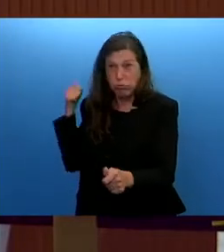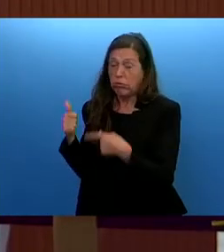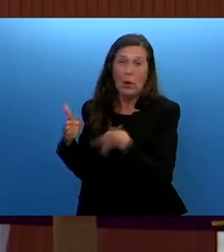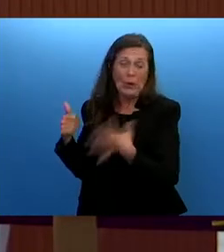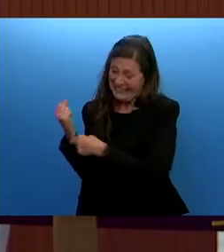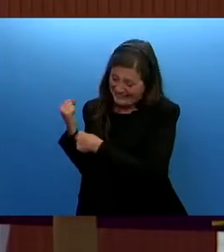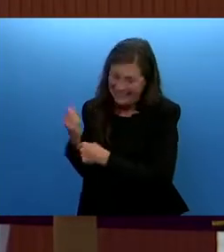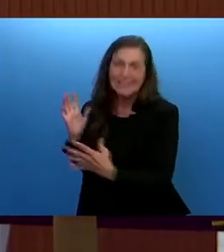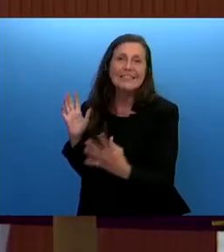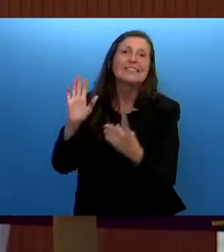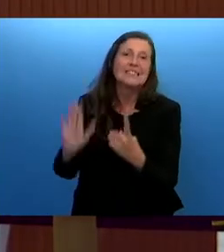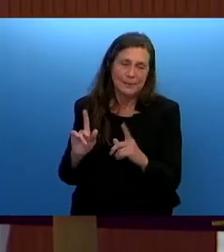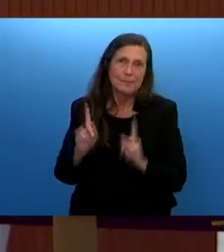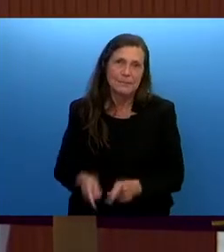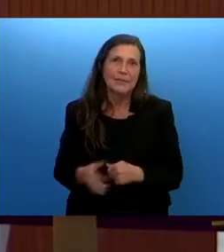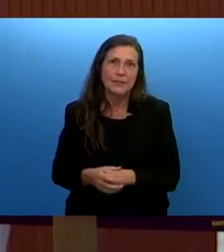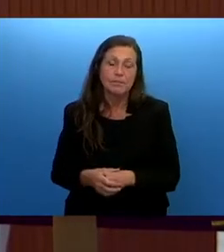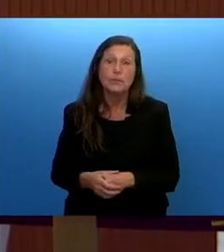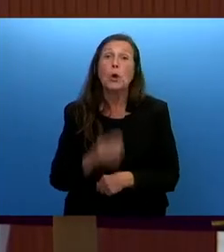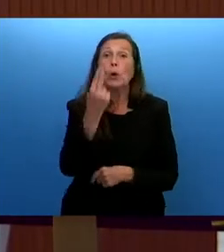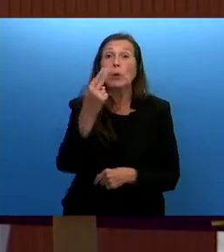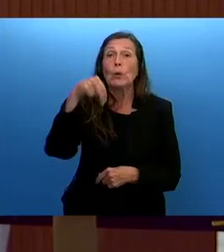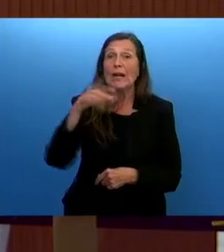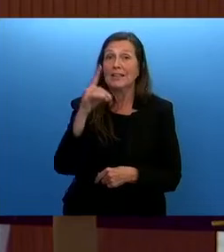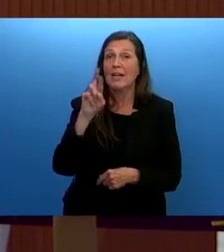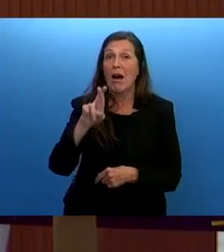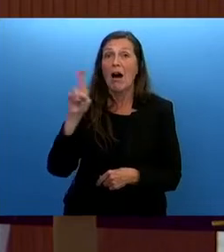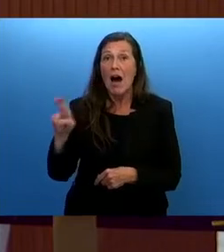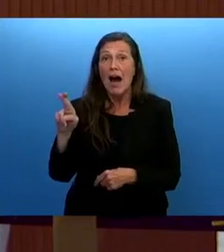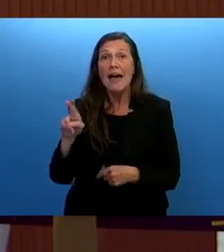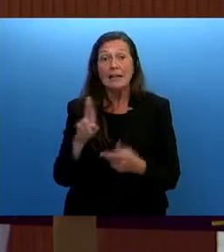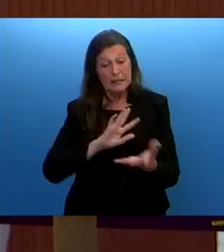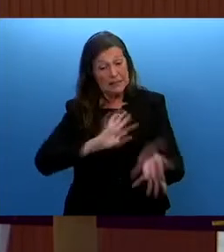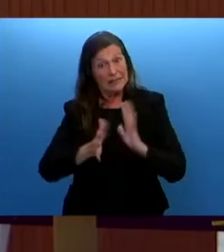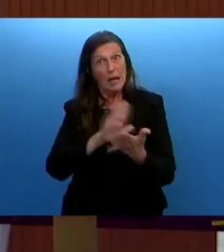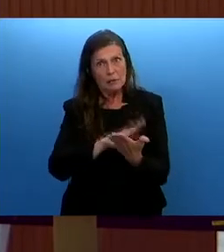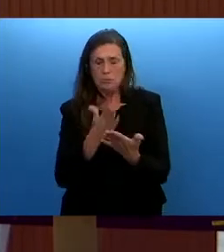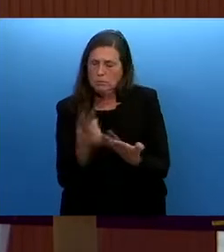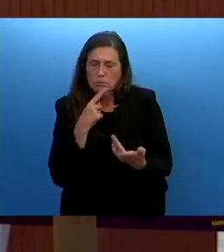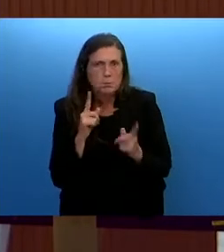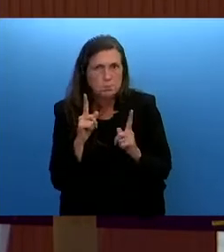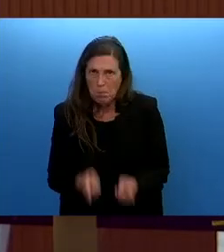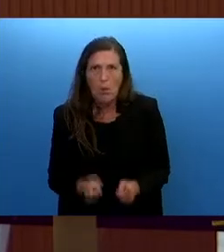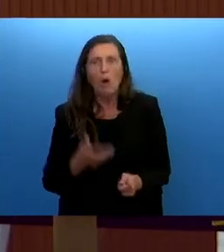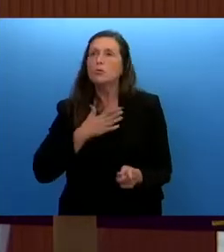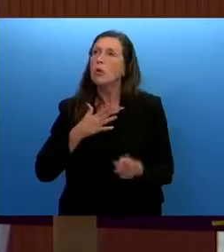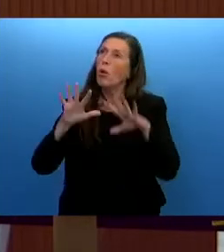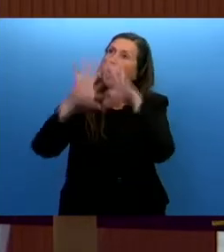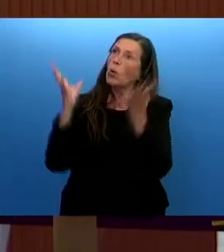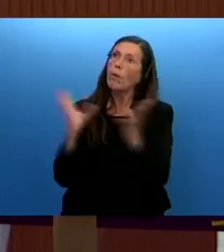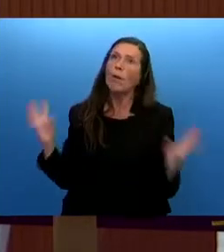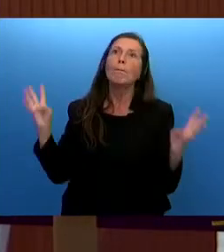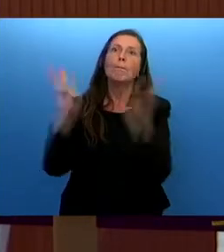such, it was very important for UNDRR that sign interpretation was offered at our global meetings.